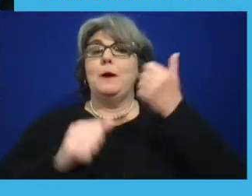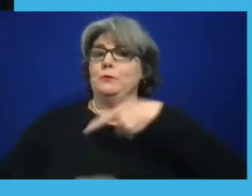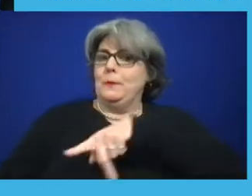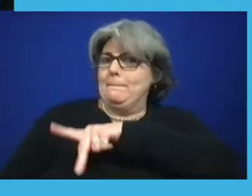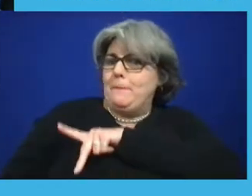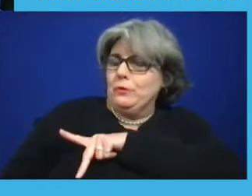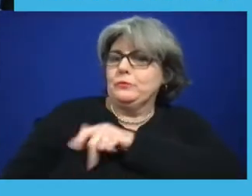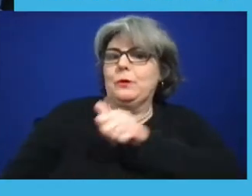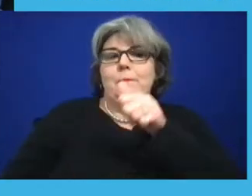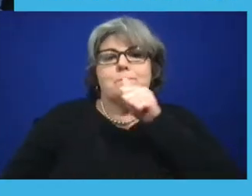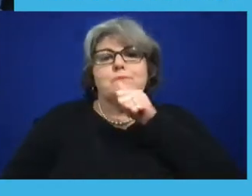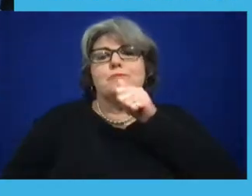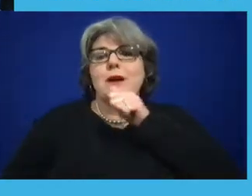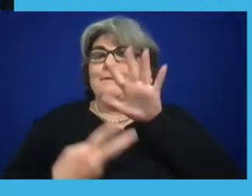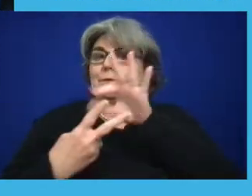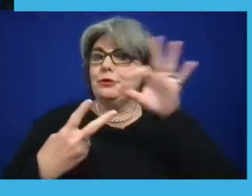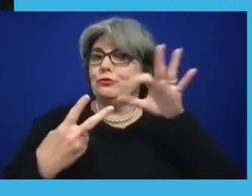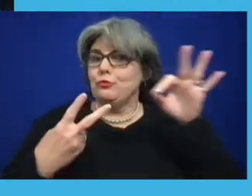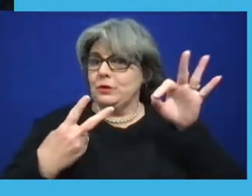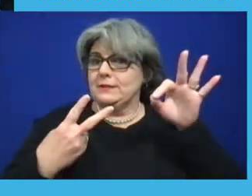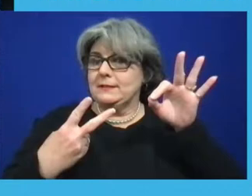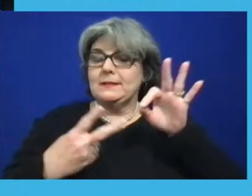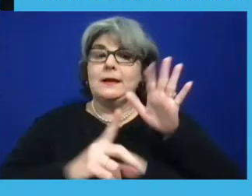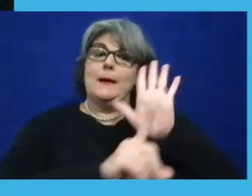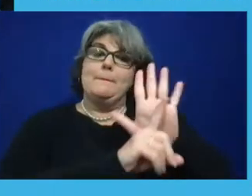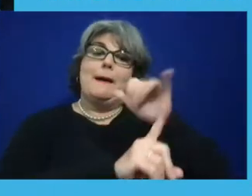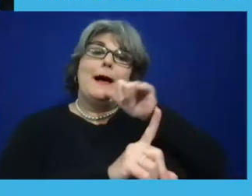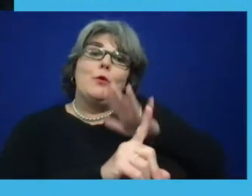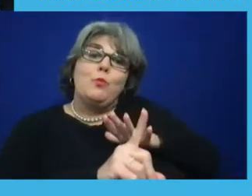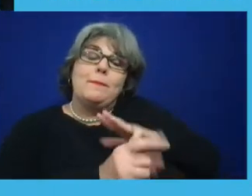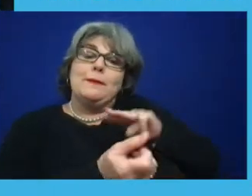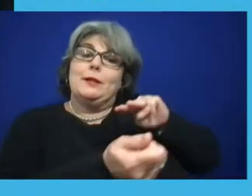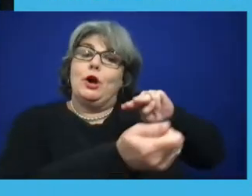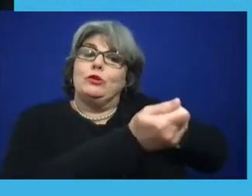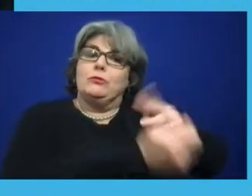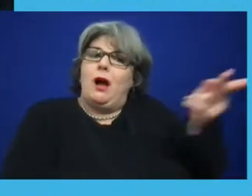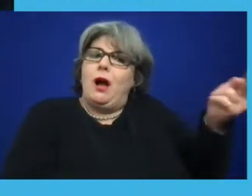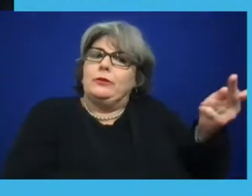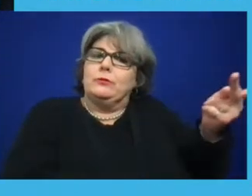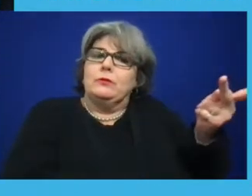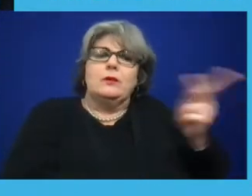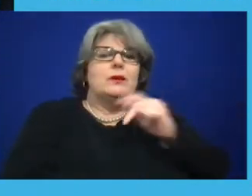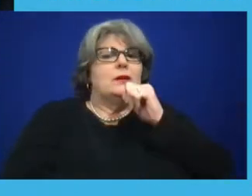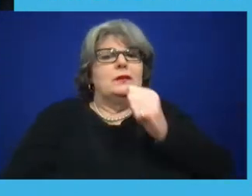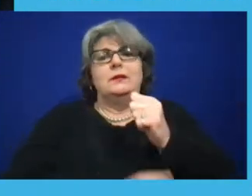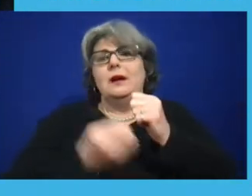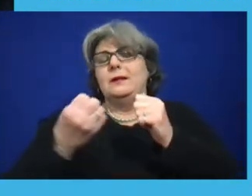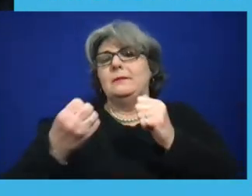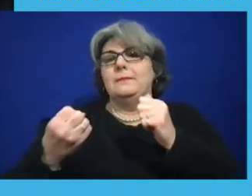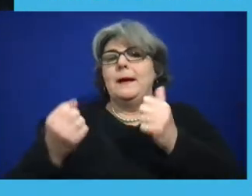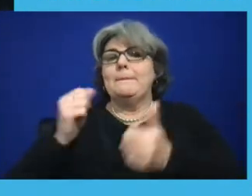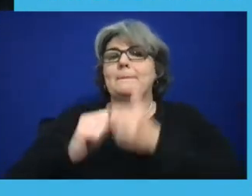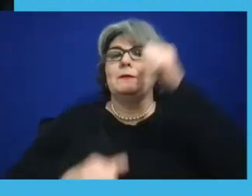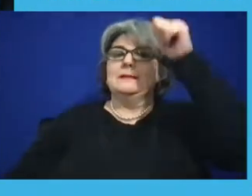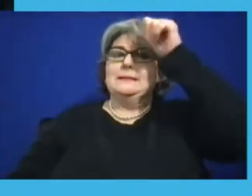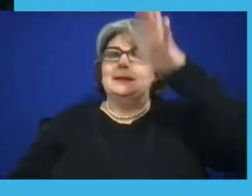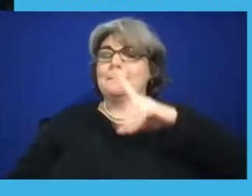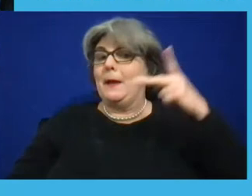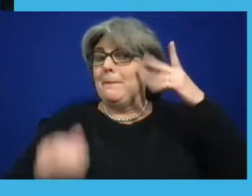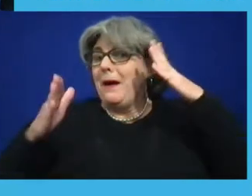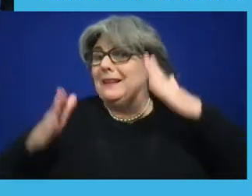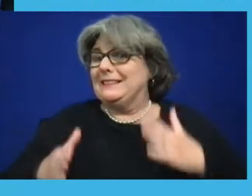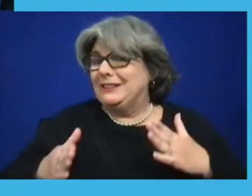It shouldn't be controversial to say that the most personal of healthcare choices should be made by a woman and her doctor, not